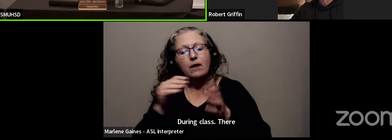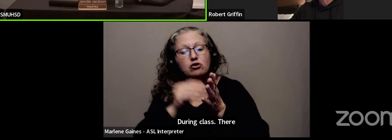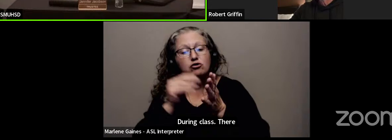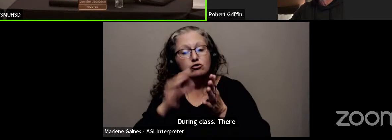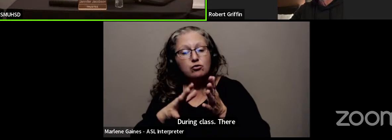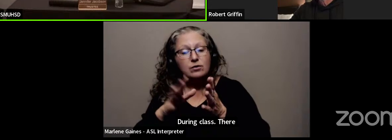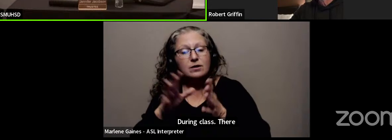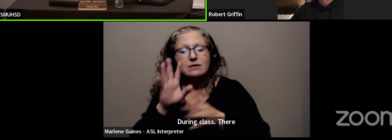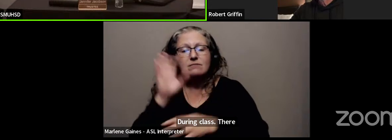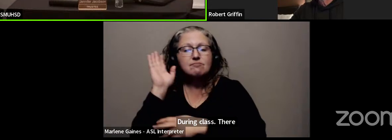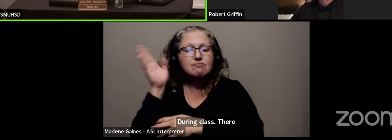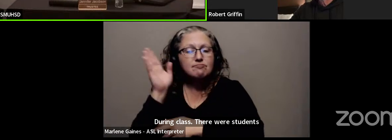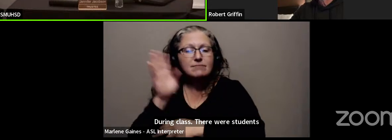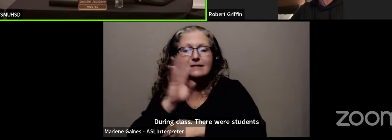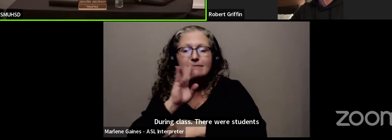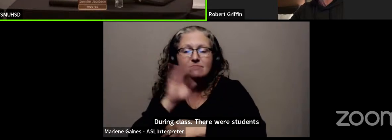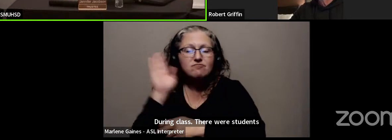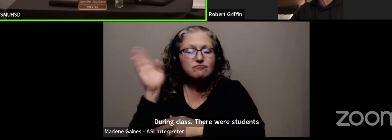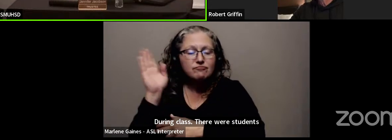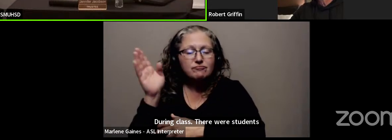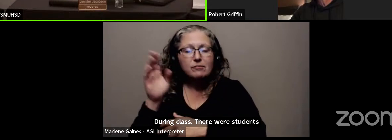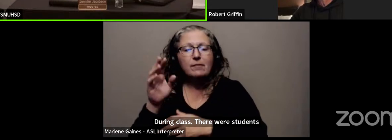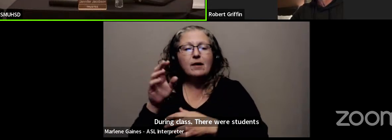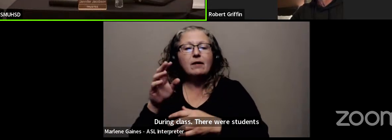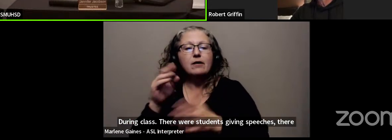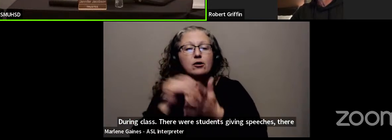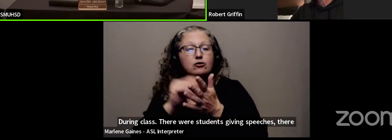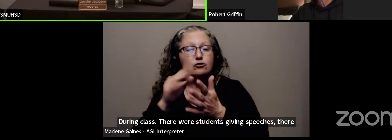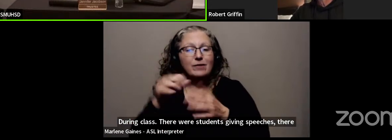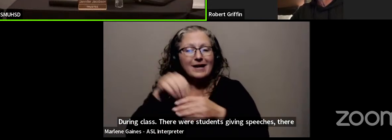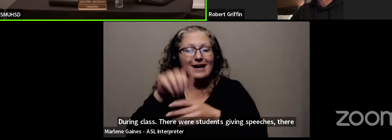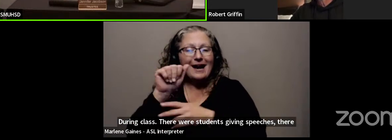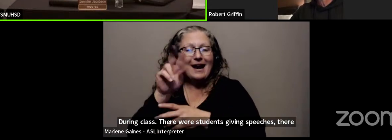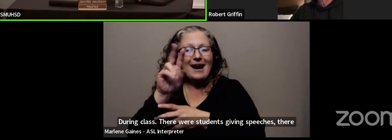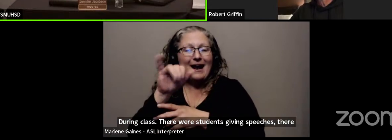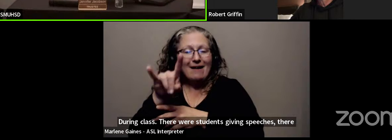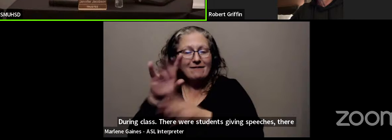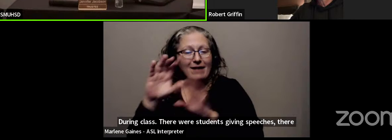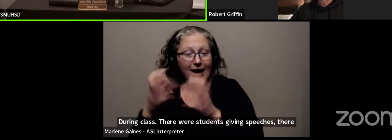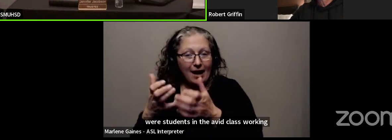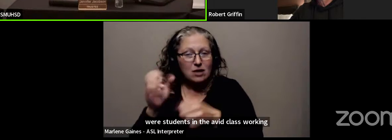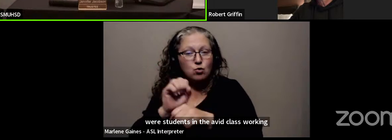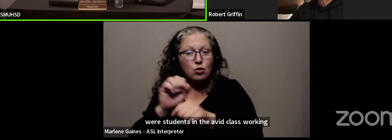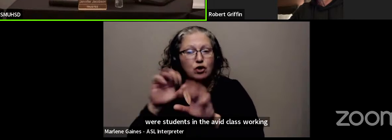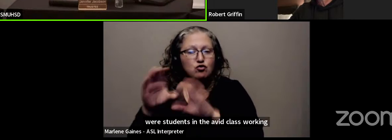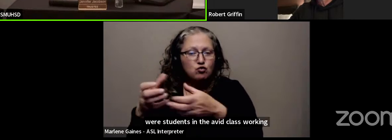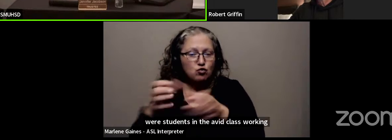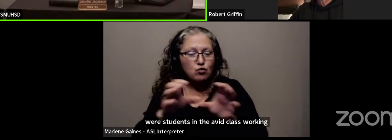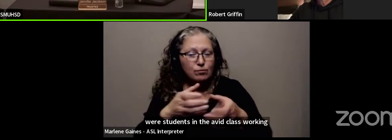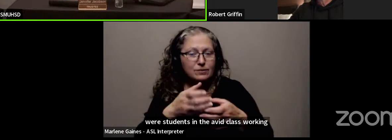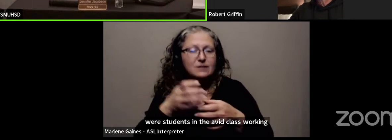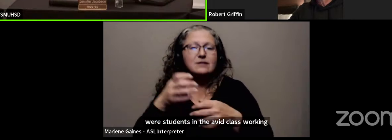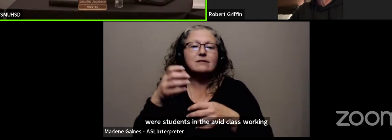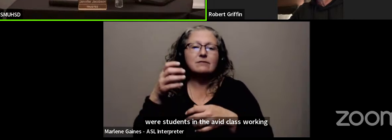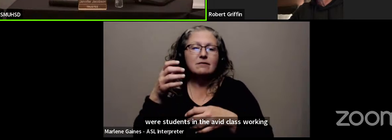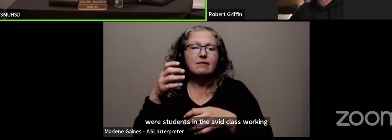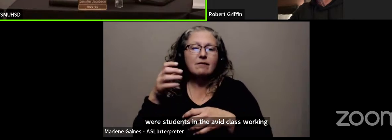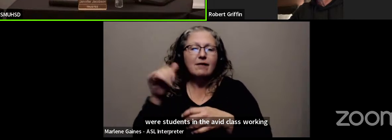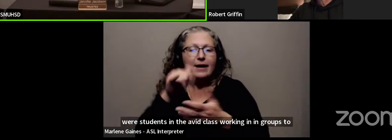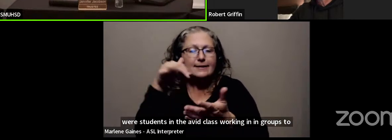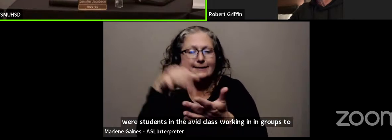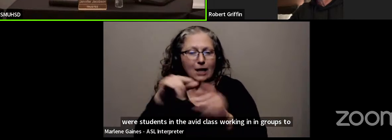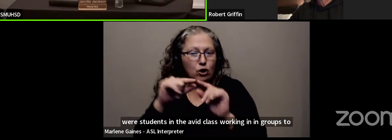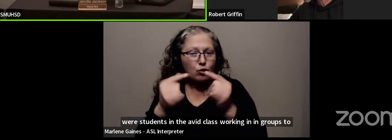giving speeches. There were students in the AVID class working in groups to like study